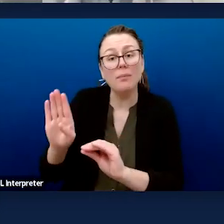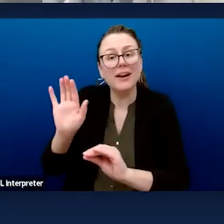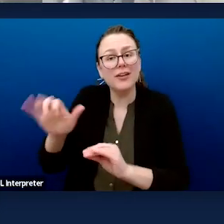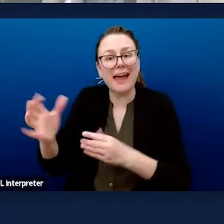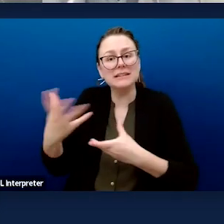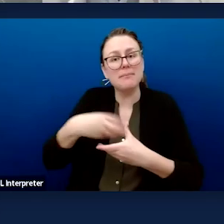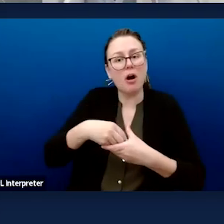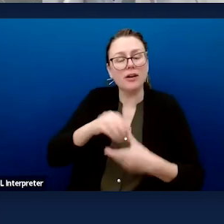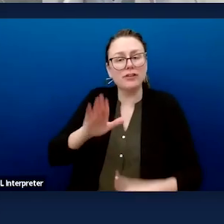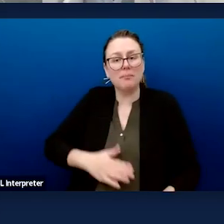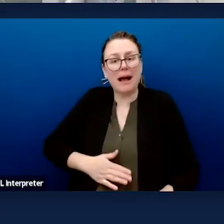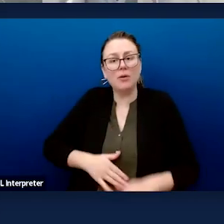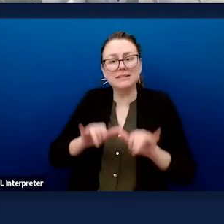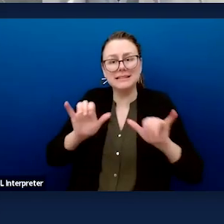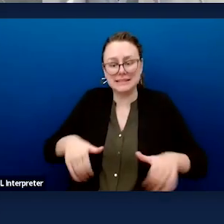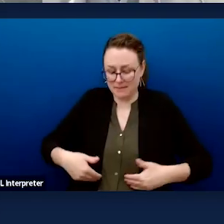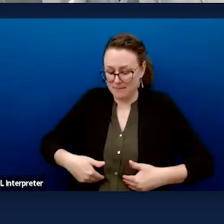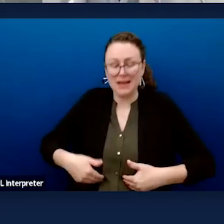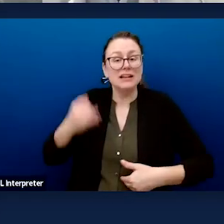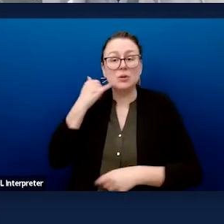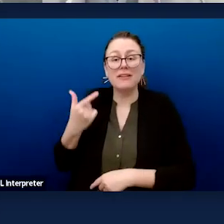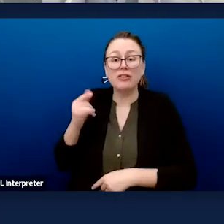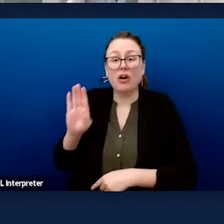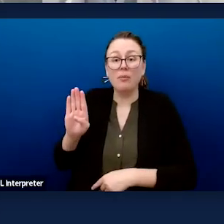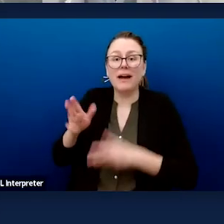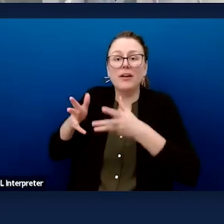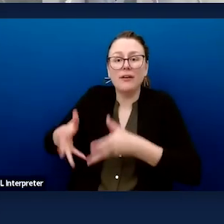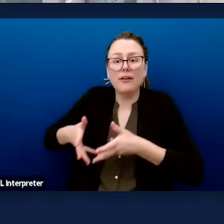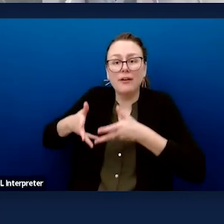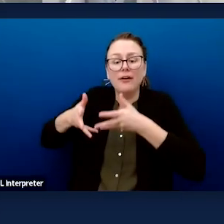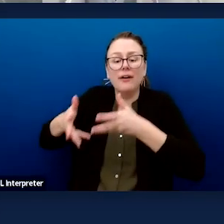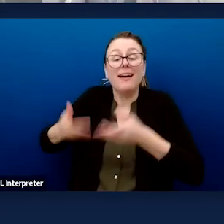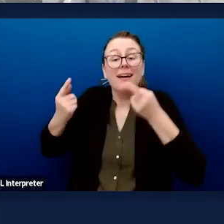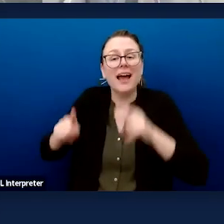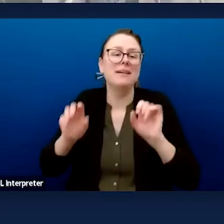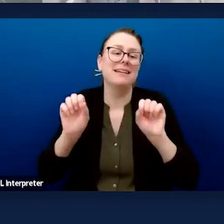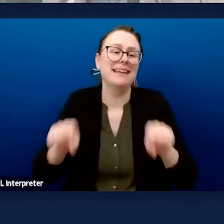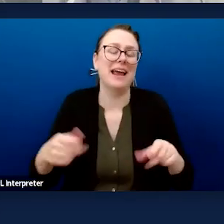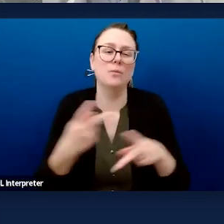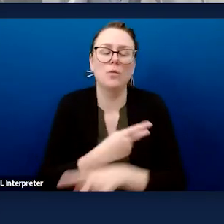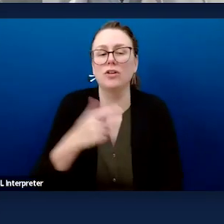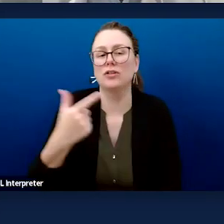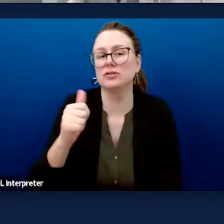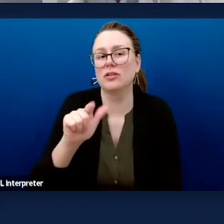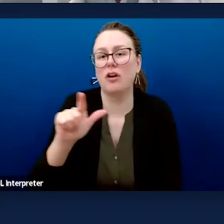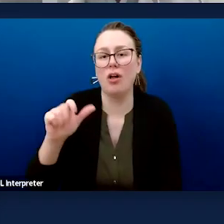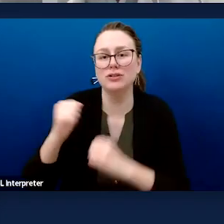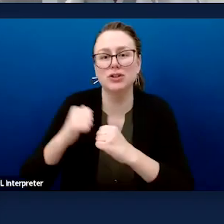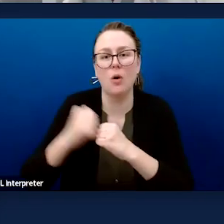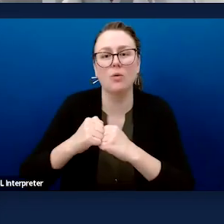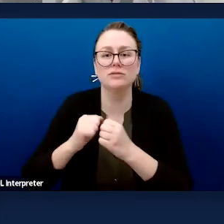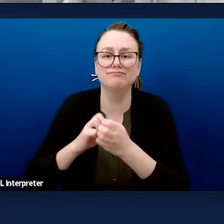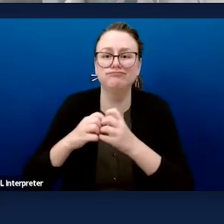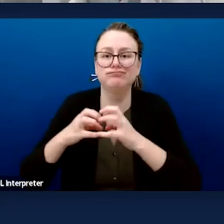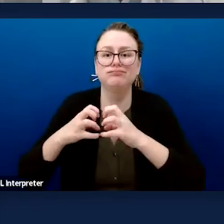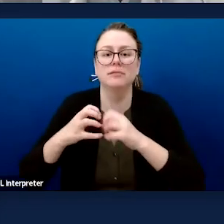your belly, and people don't have as much movement there, so they can get more gallstones and things like that. The